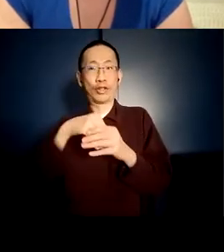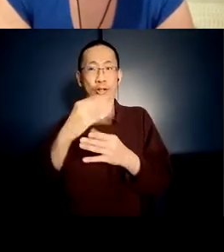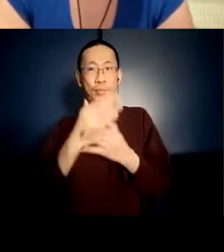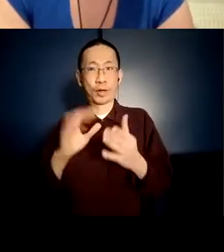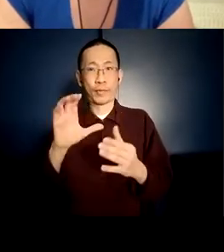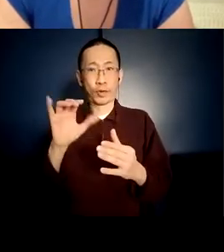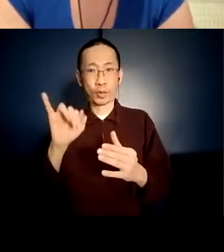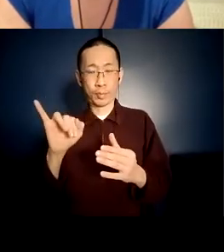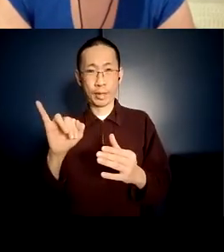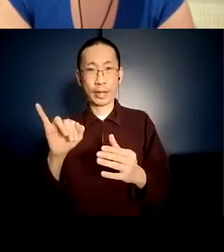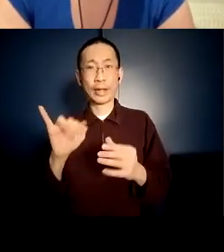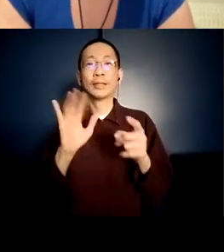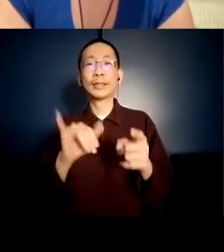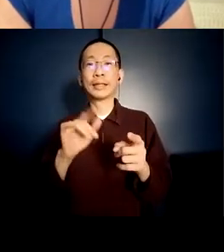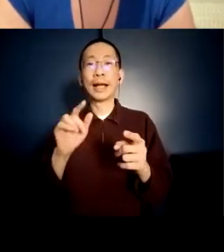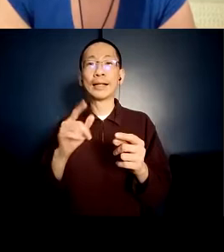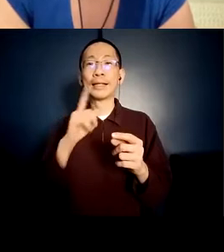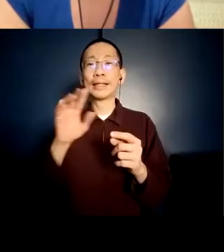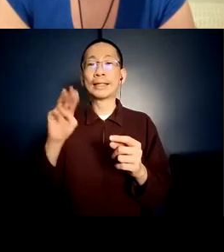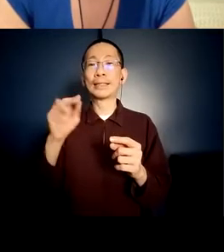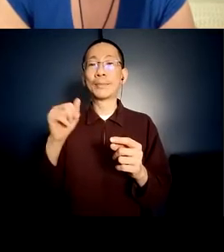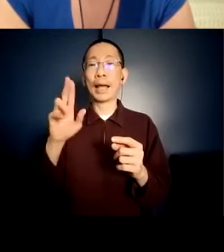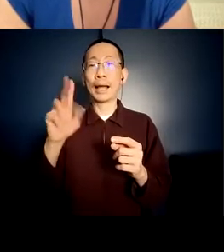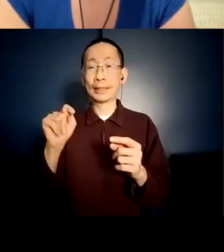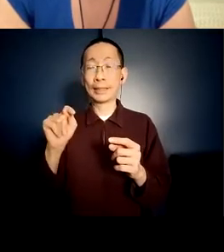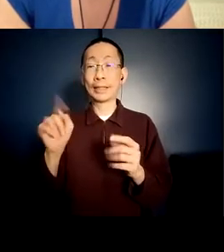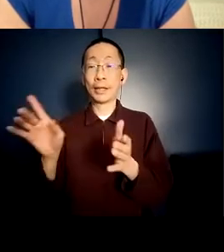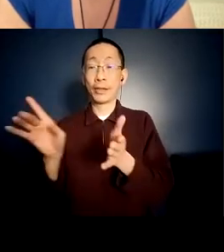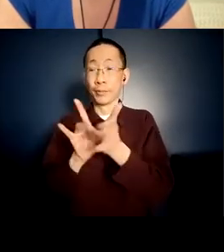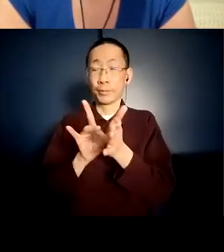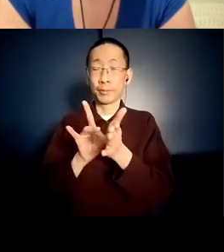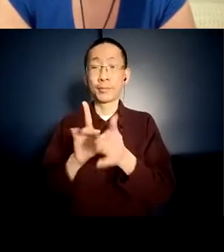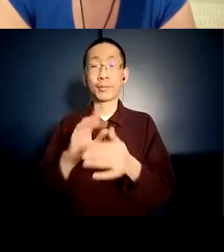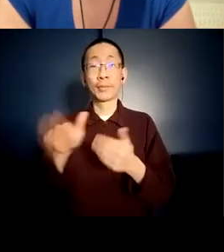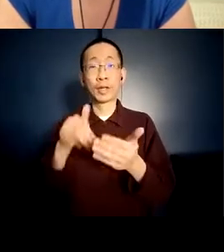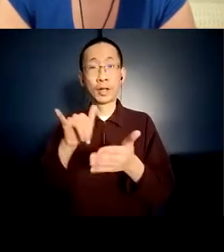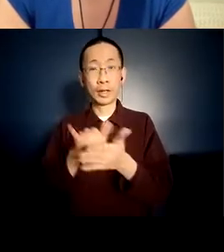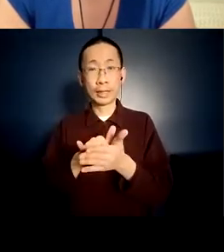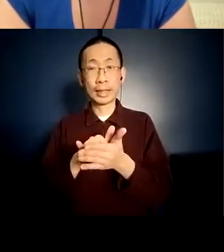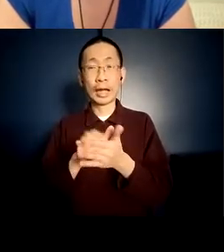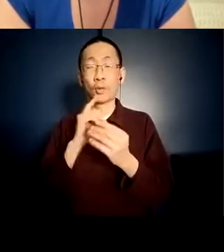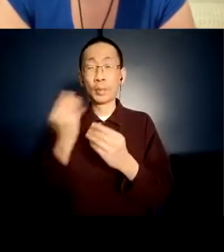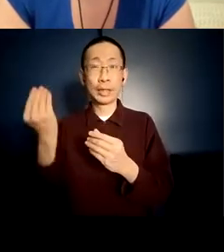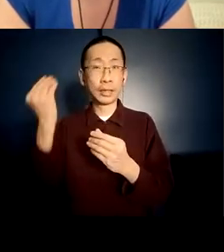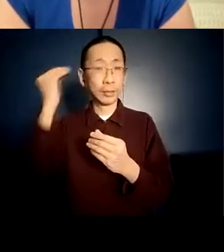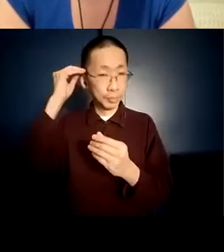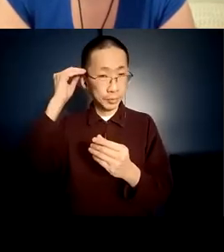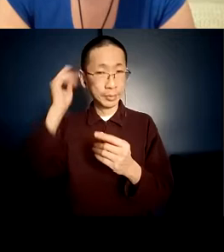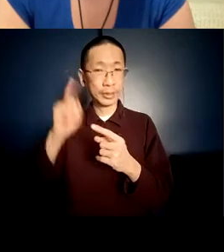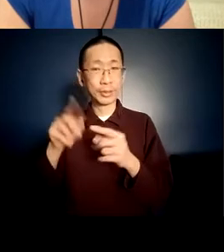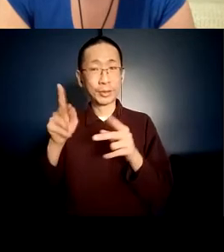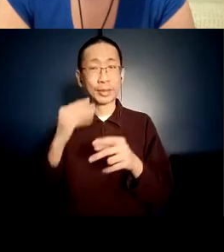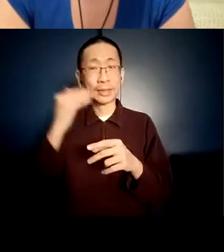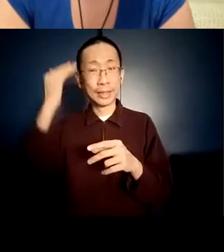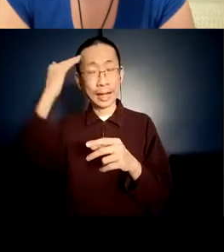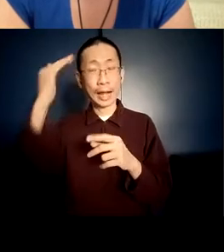implant. So this is the magnet. And all of this gets implanted into the person's head when they